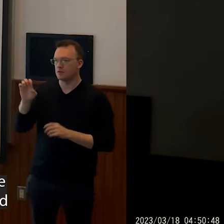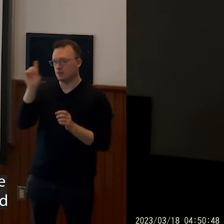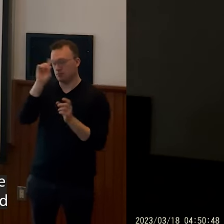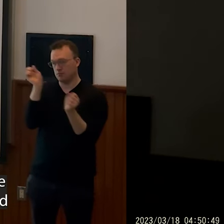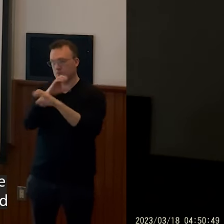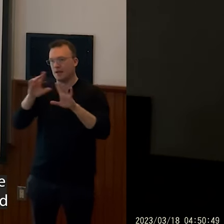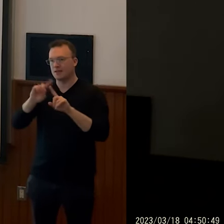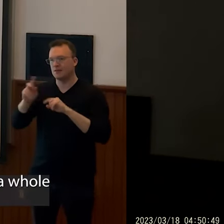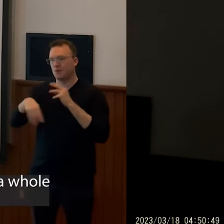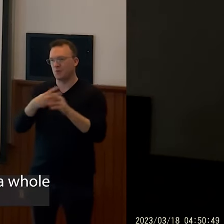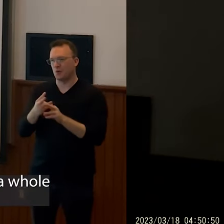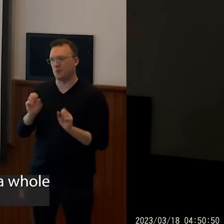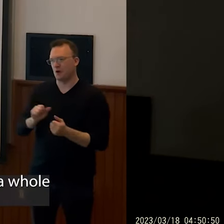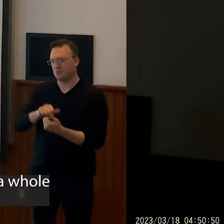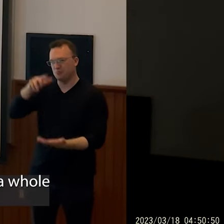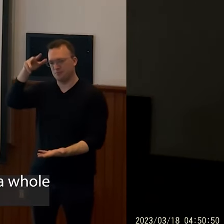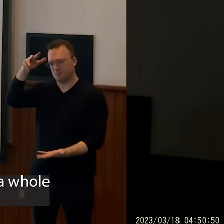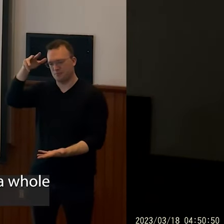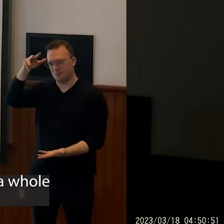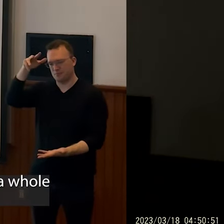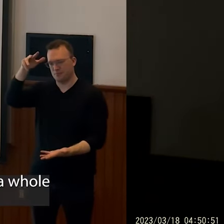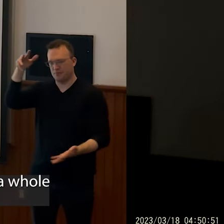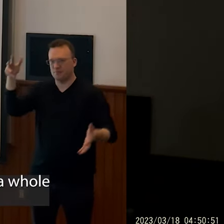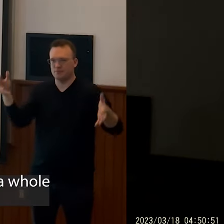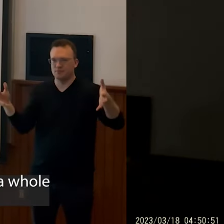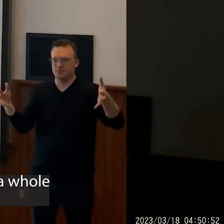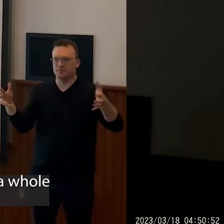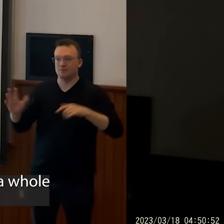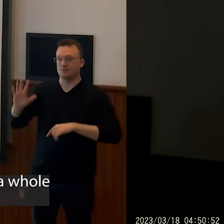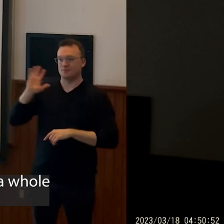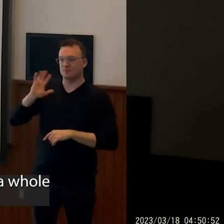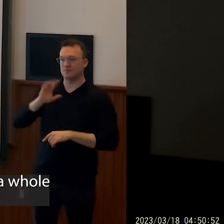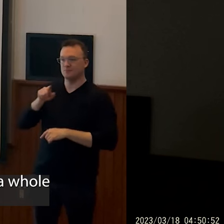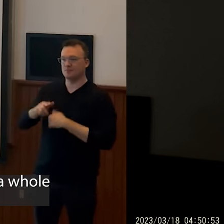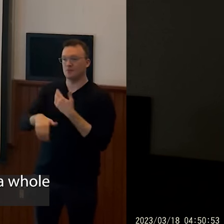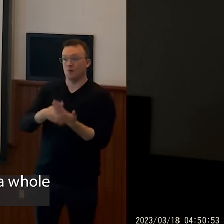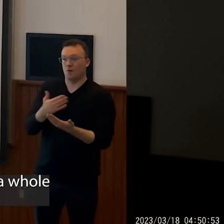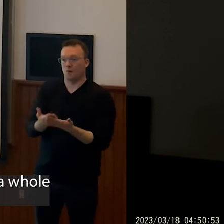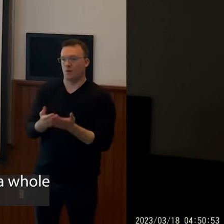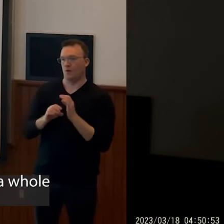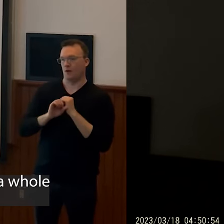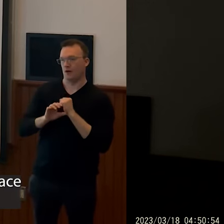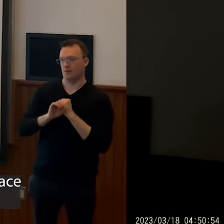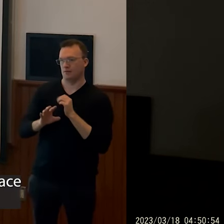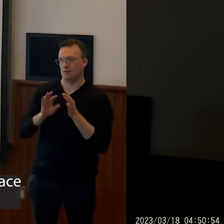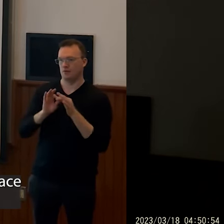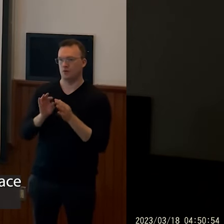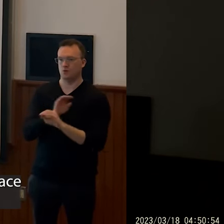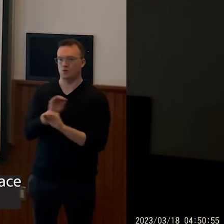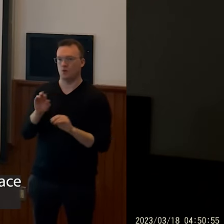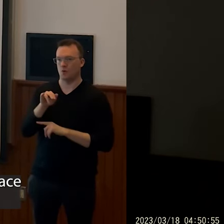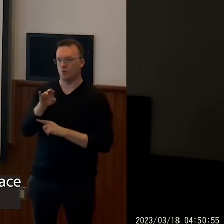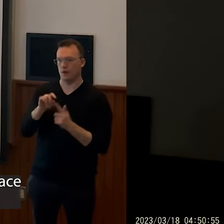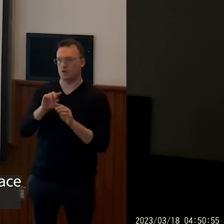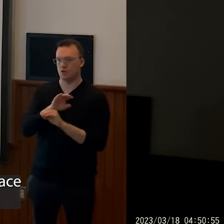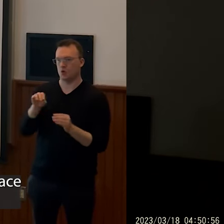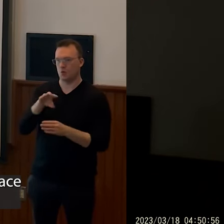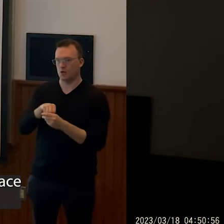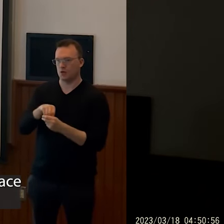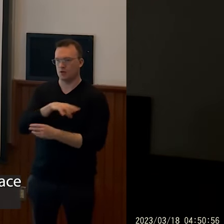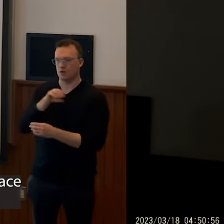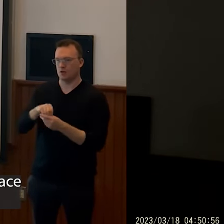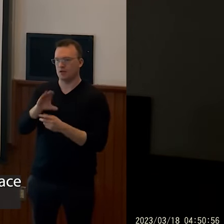a different world. Maybe there is, at the time, there was a whole advertisement about there's no race, no gender in